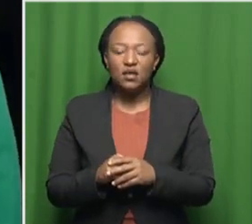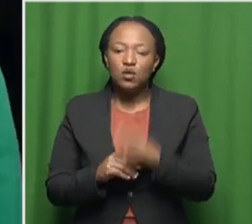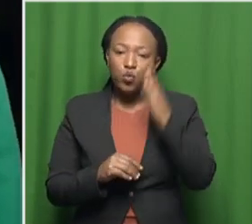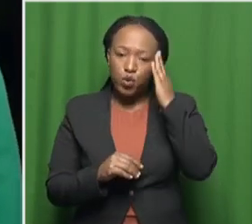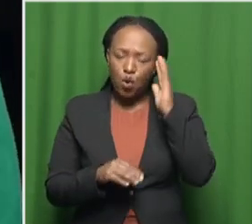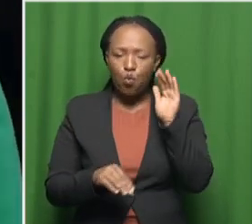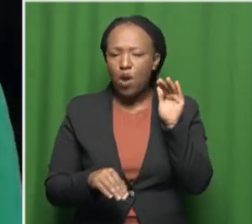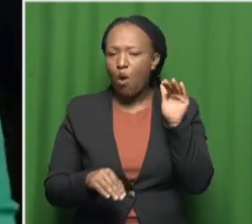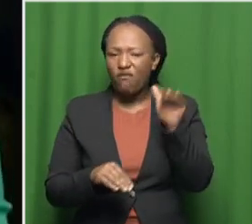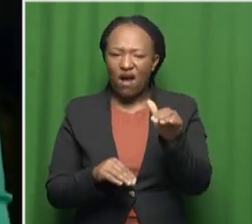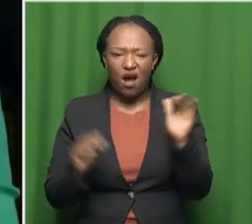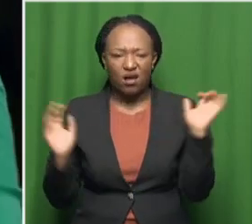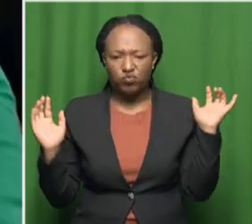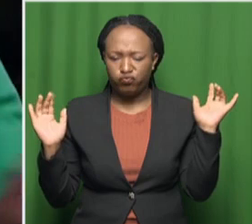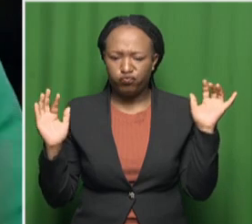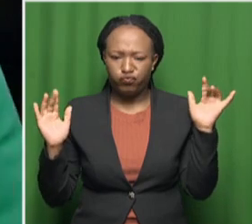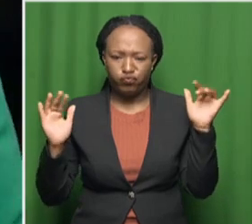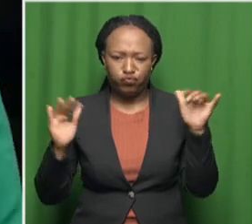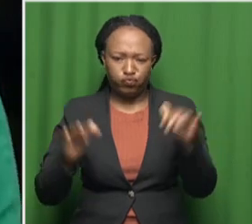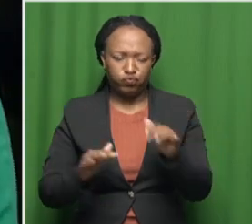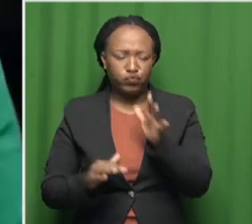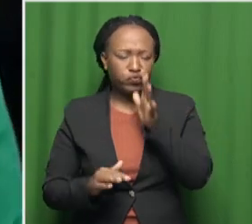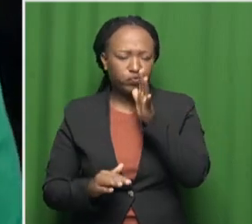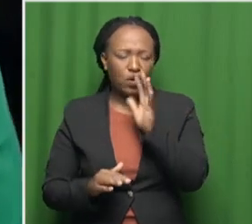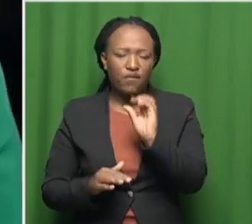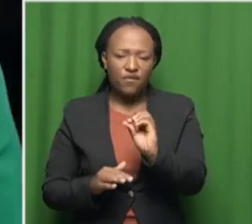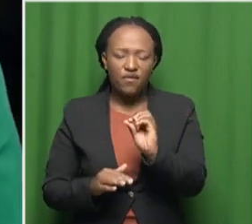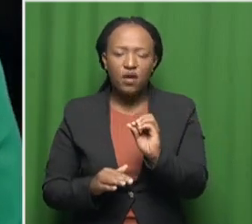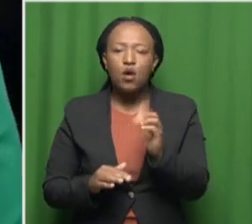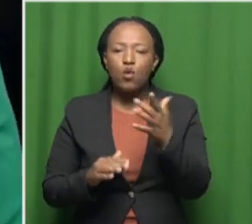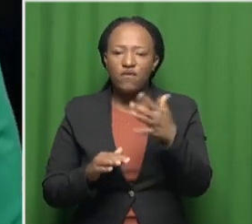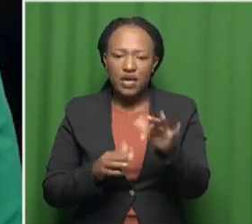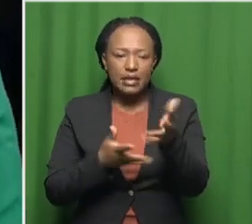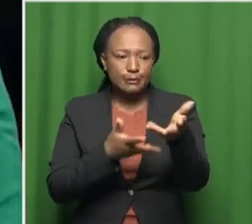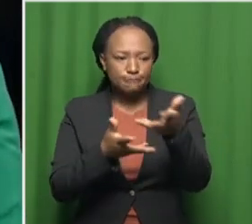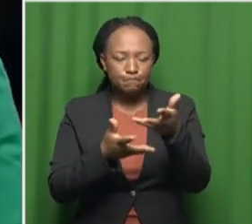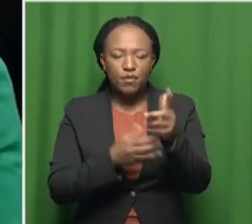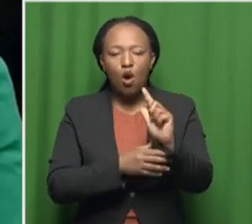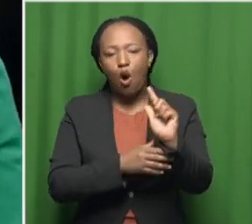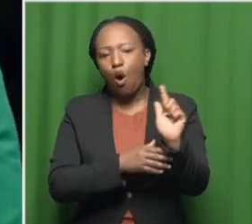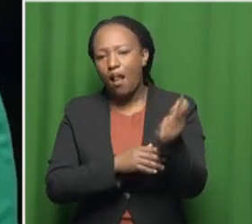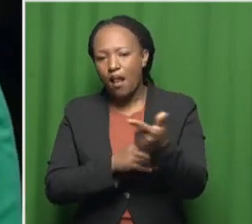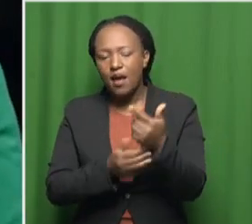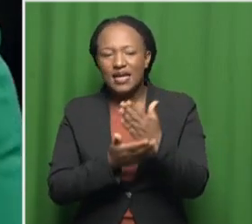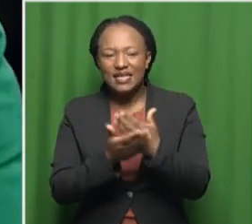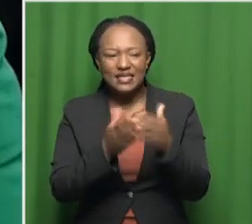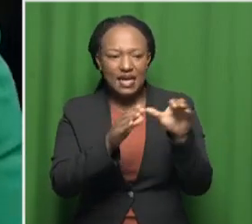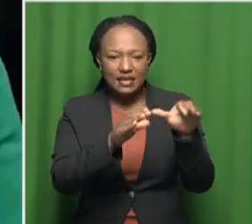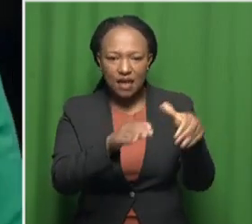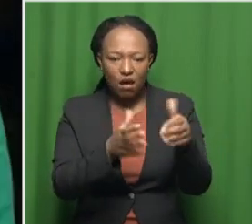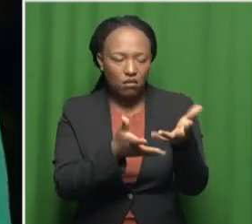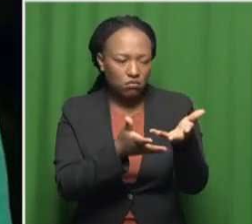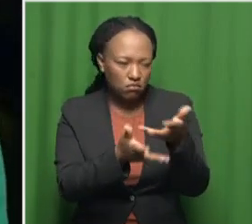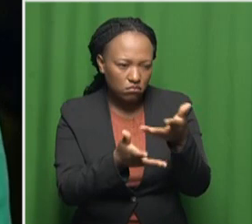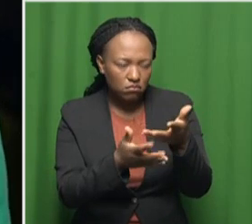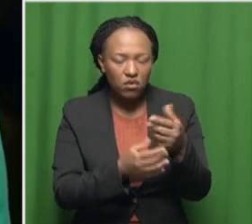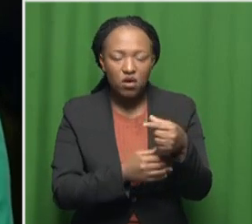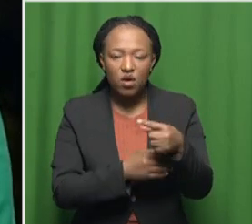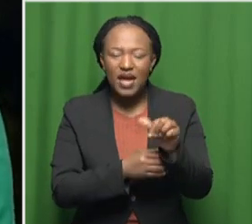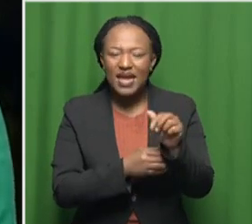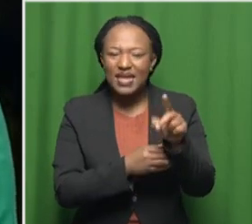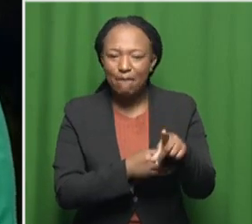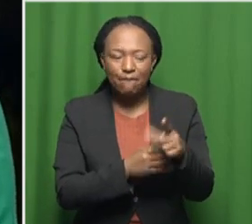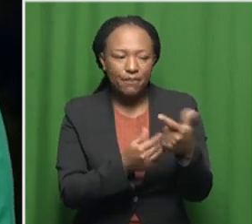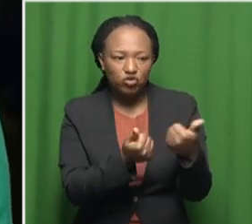know. But as I'm saying, we've had engagements across all sectors to say, what is your feeling? What are the gaps? How does it